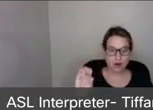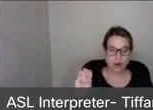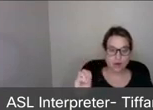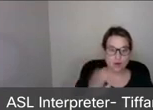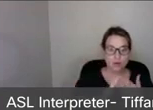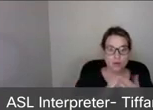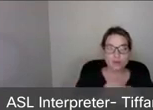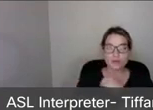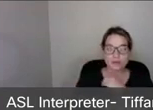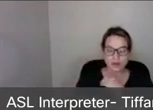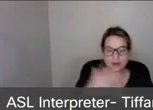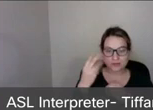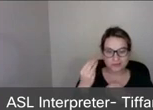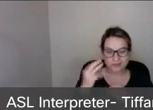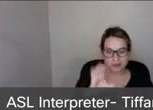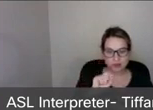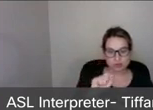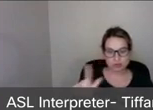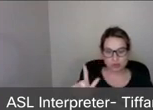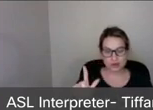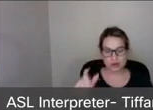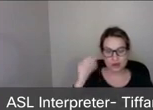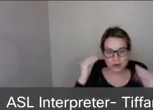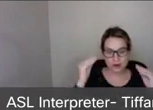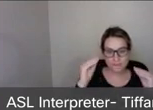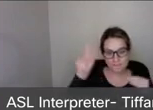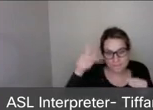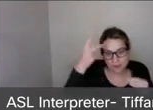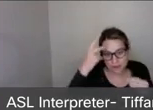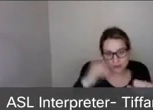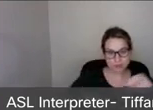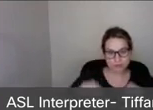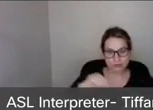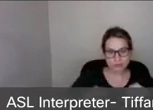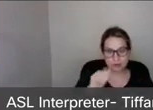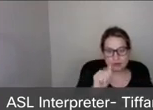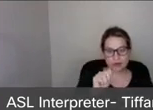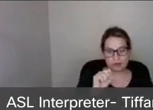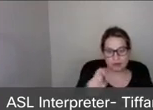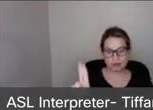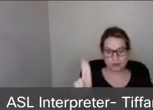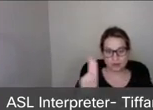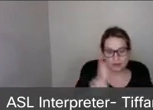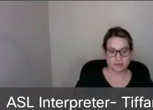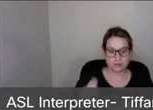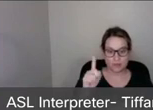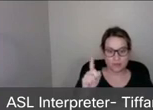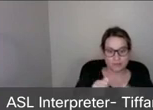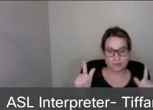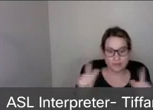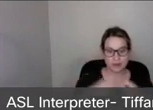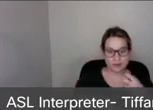limits. I teach political science for Arizona State University. And one of the biggest problems we have is